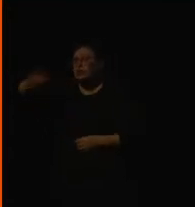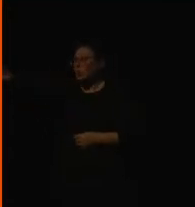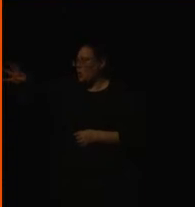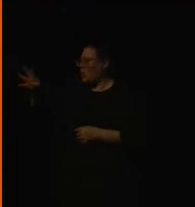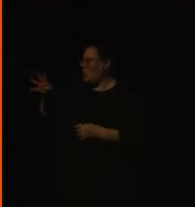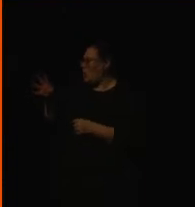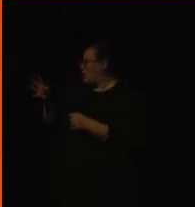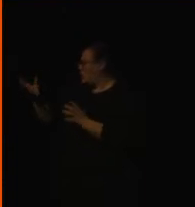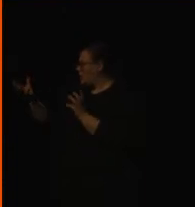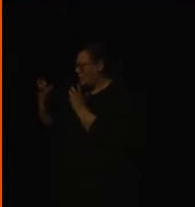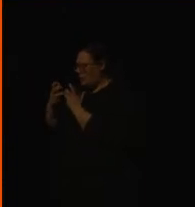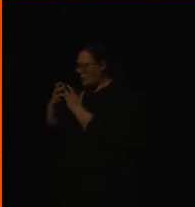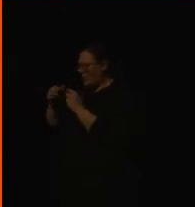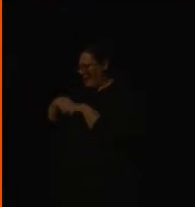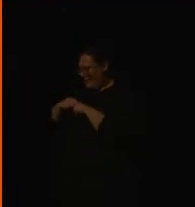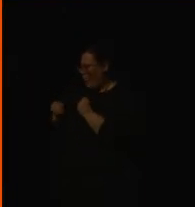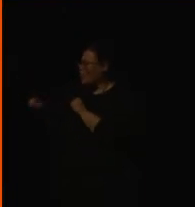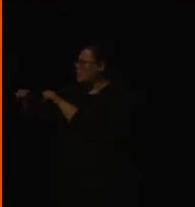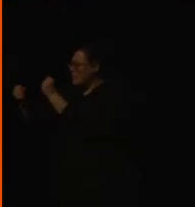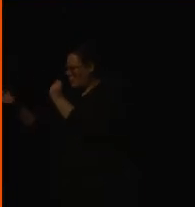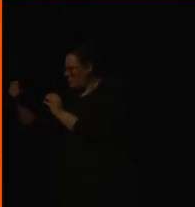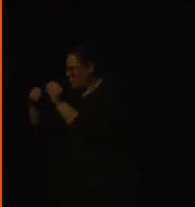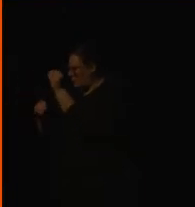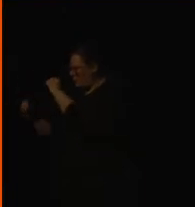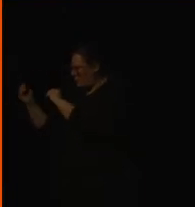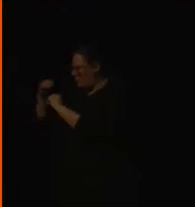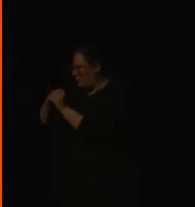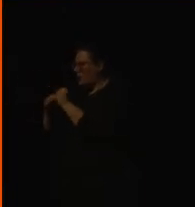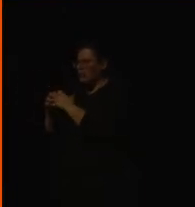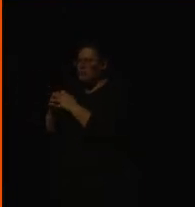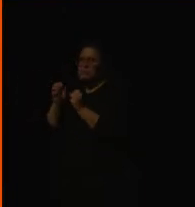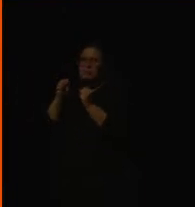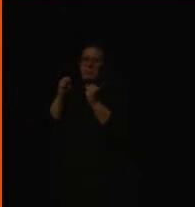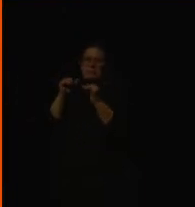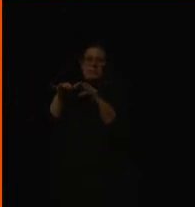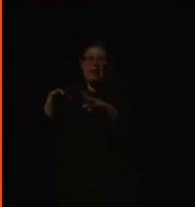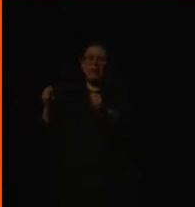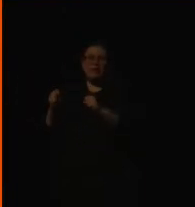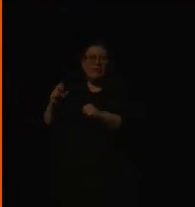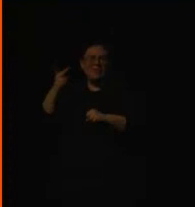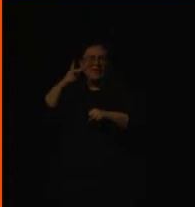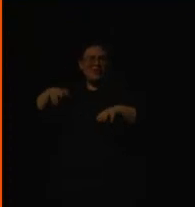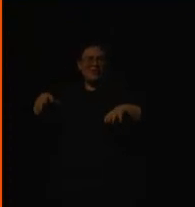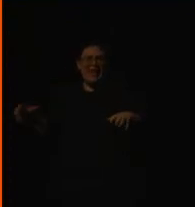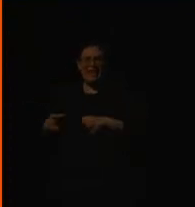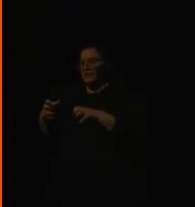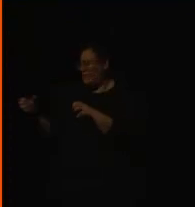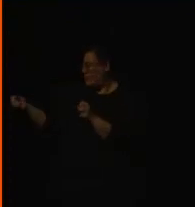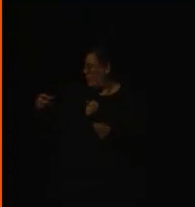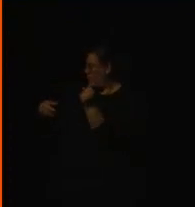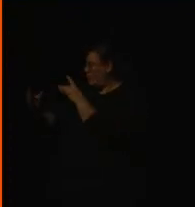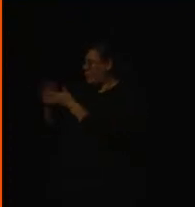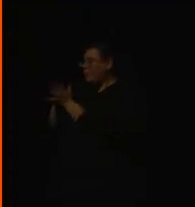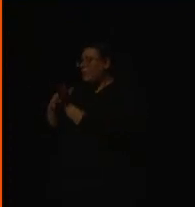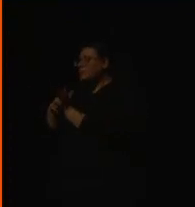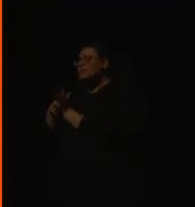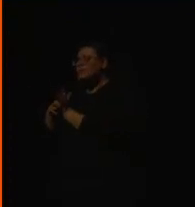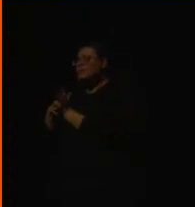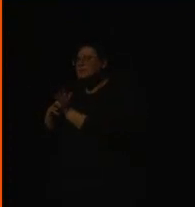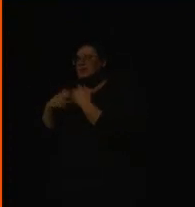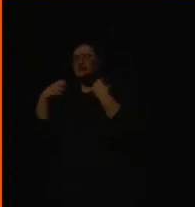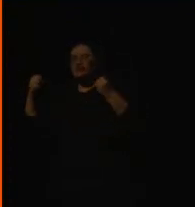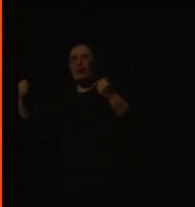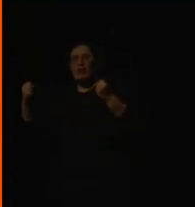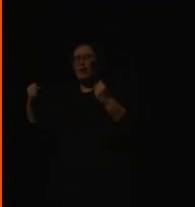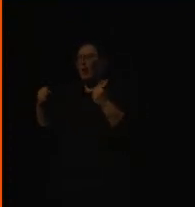brokenness together. And by the strange alchemy of political activism, what you can create is not weakness, but strength, not despair,